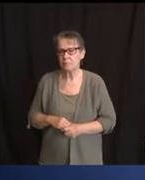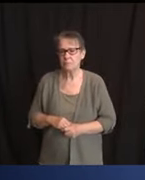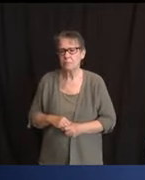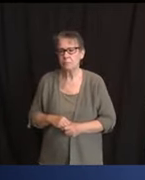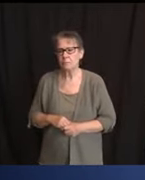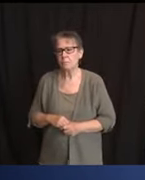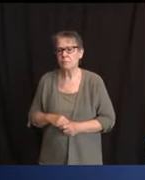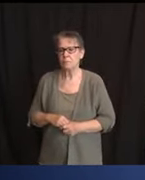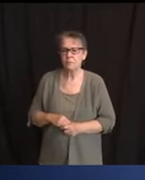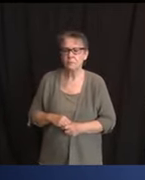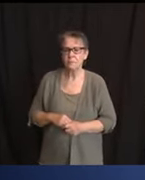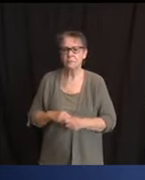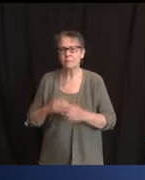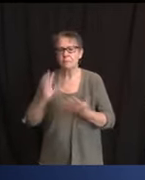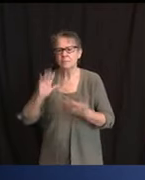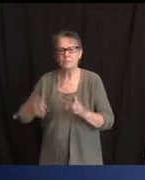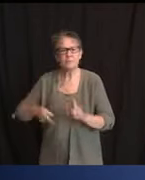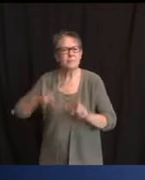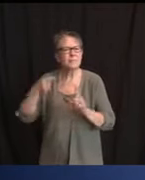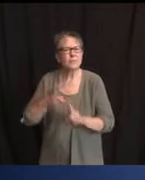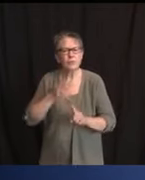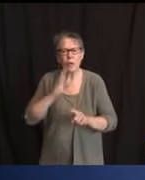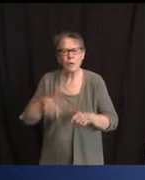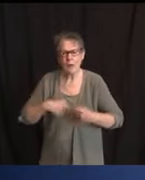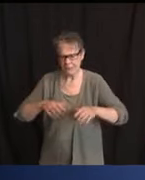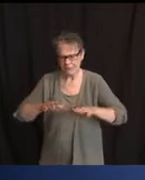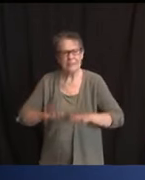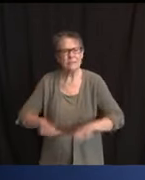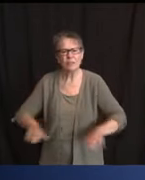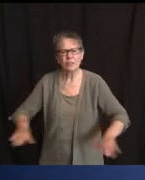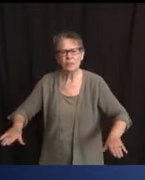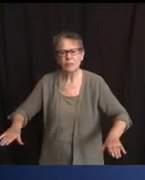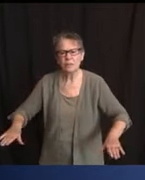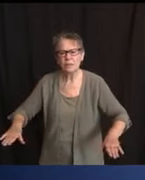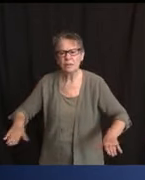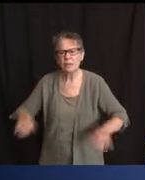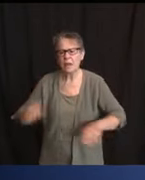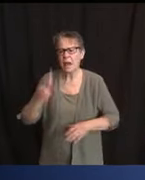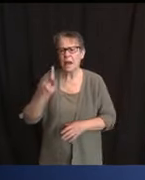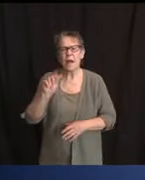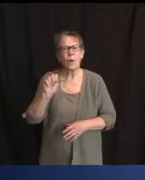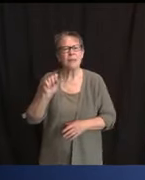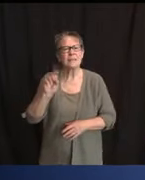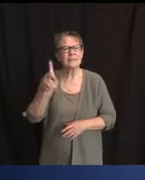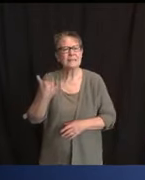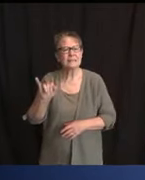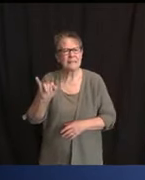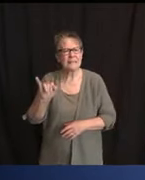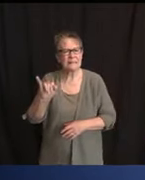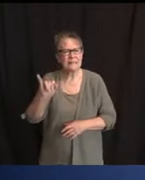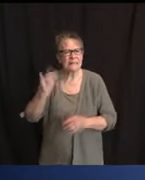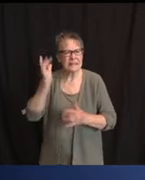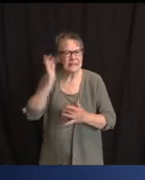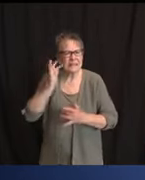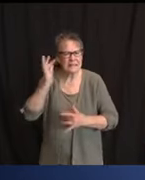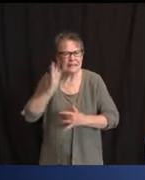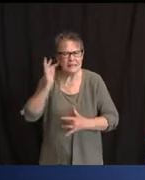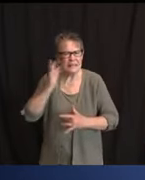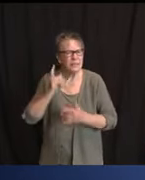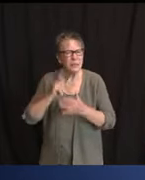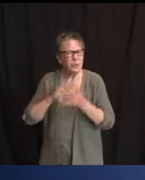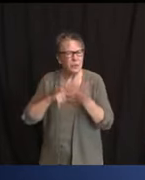sometimes known as Kawasaki or toxic shock related, we're still very early in this process. We put out what's known as a call for cases out to